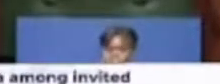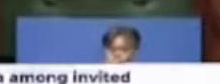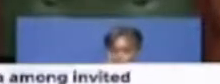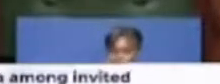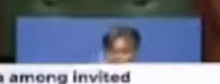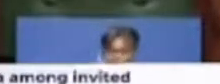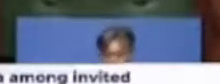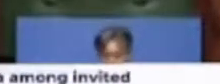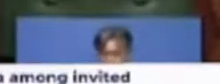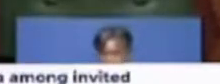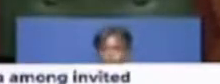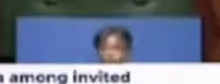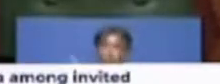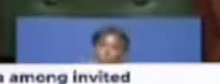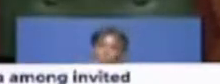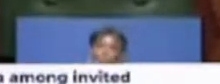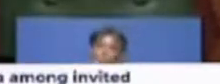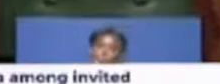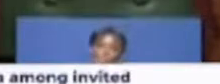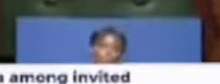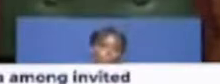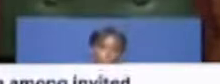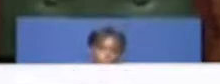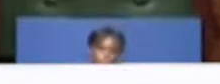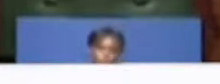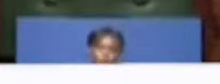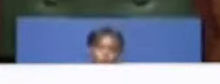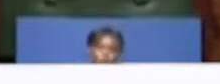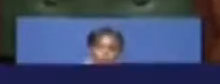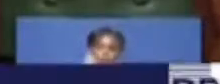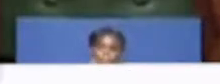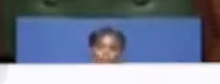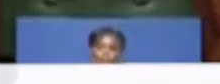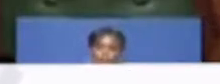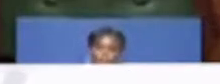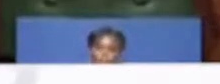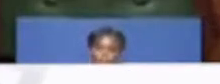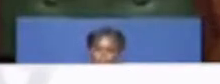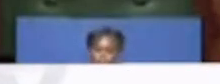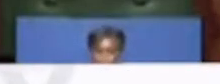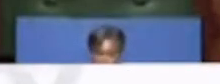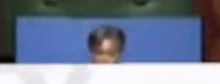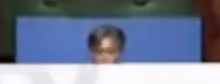in Ruiru for the Prison Services, and one in Bagadi for the National Police Service.